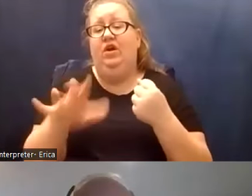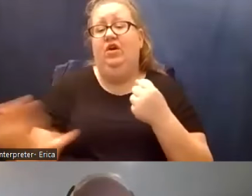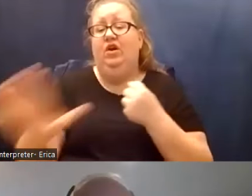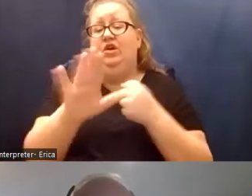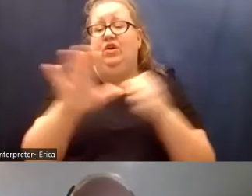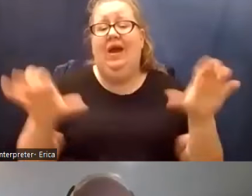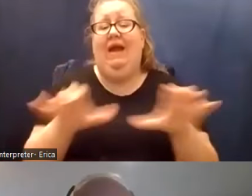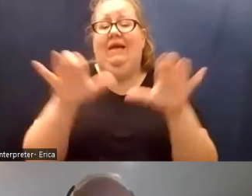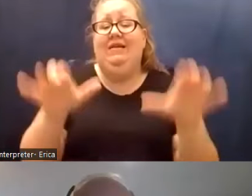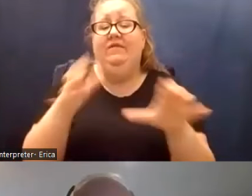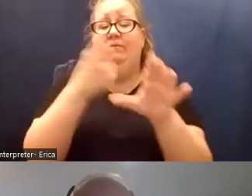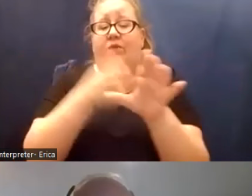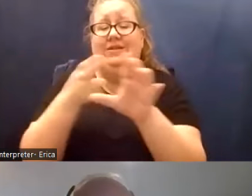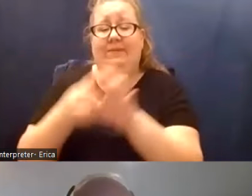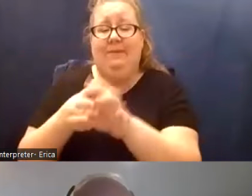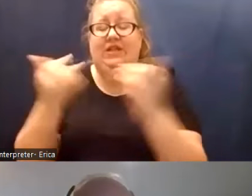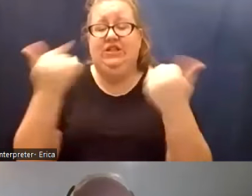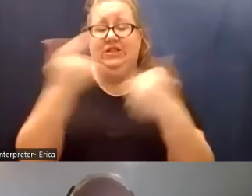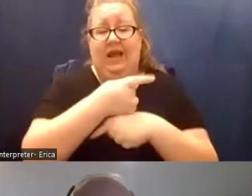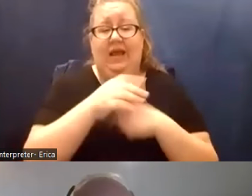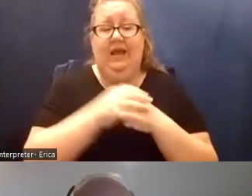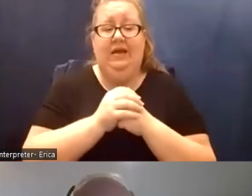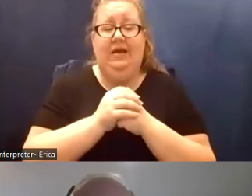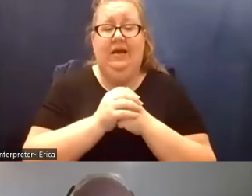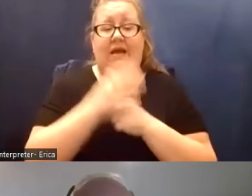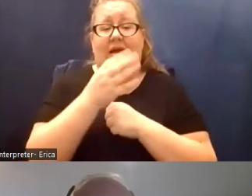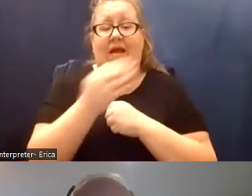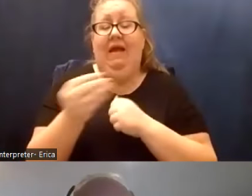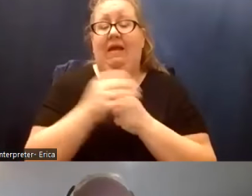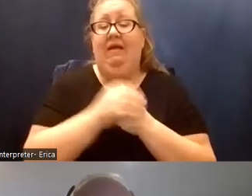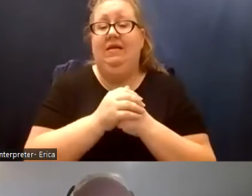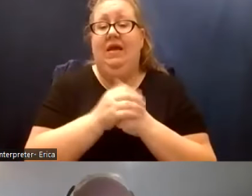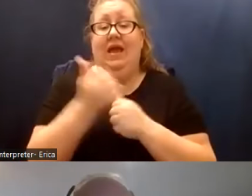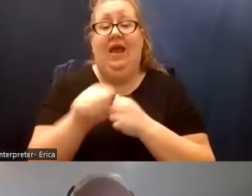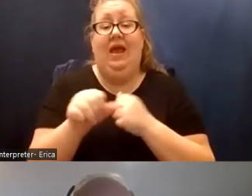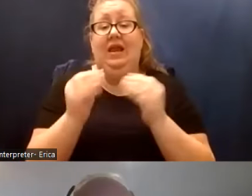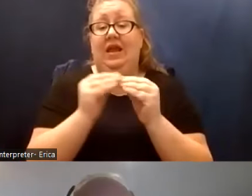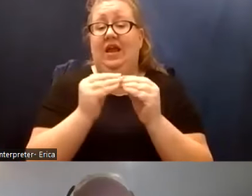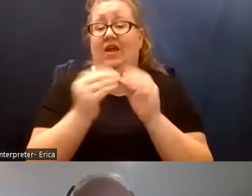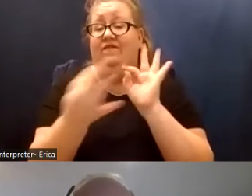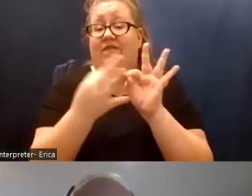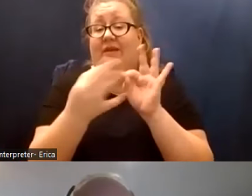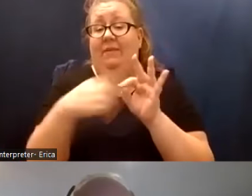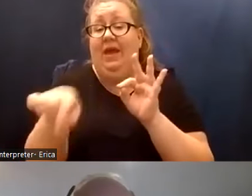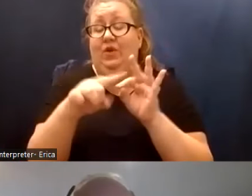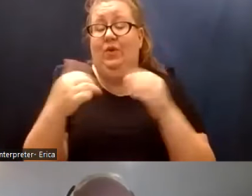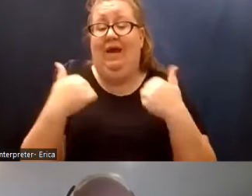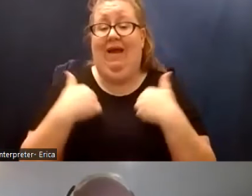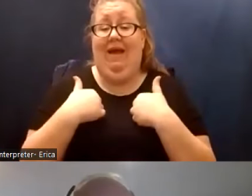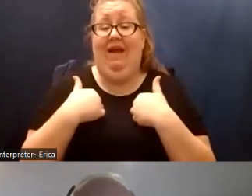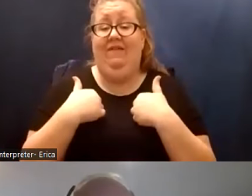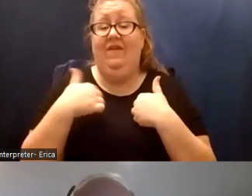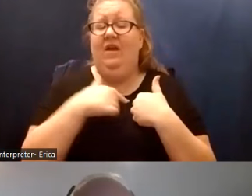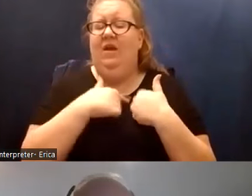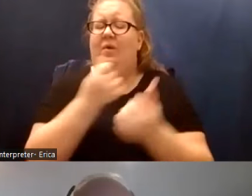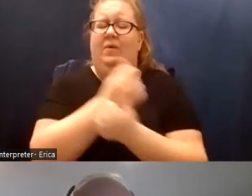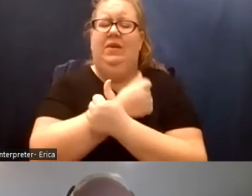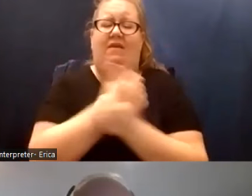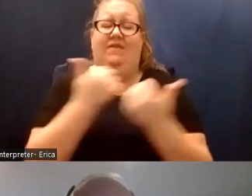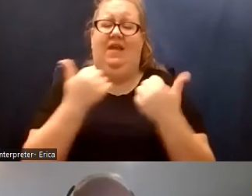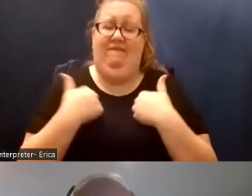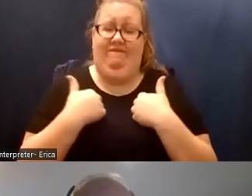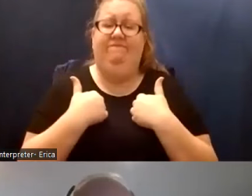active participation today. And any other feedback that you have, we would love to have it as